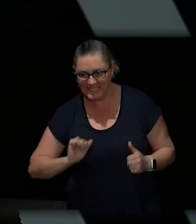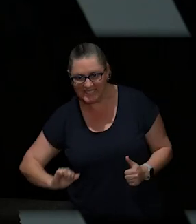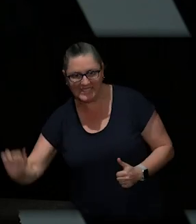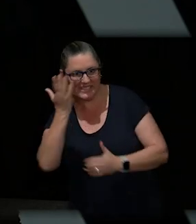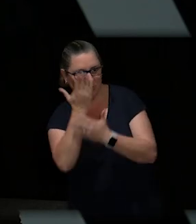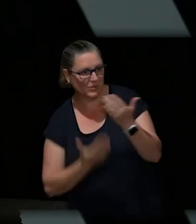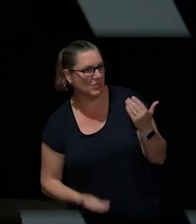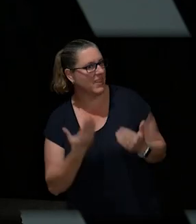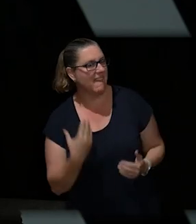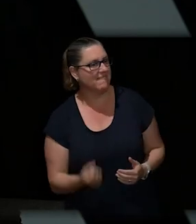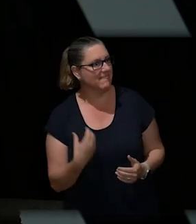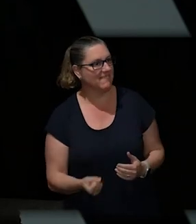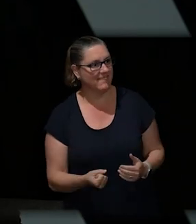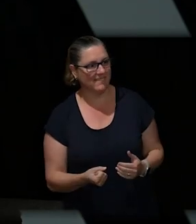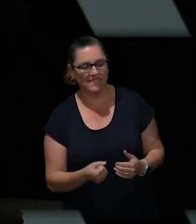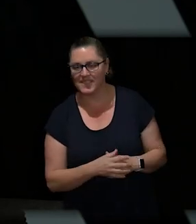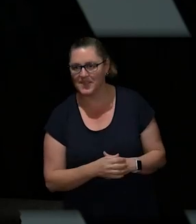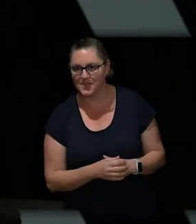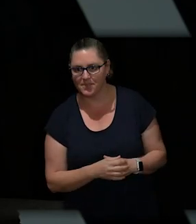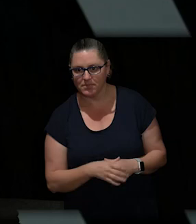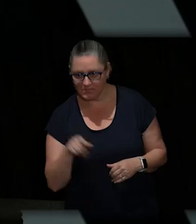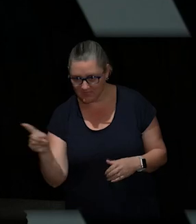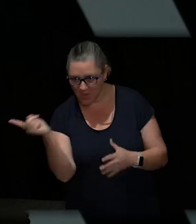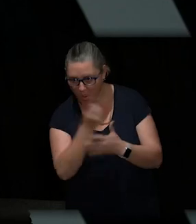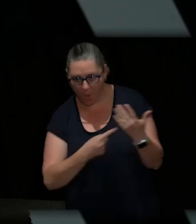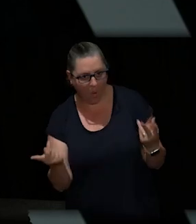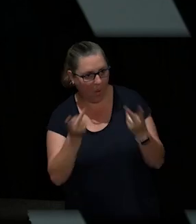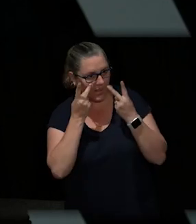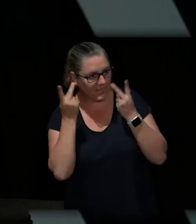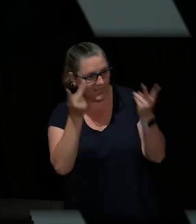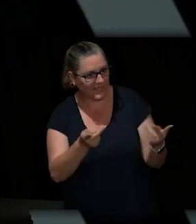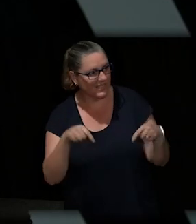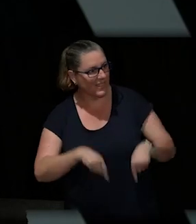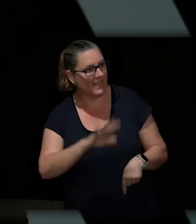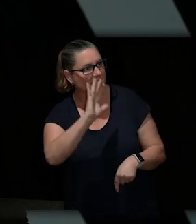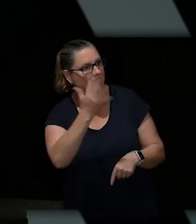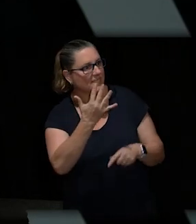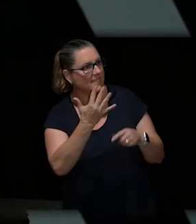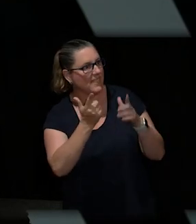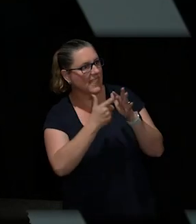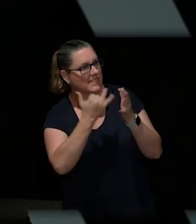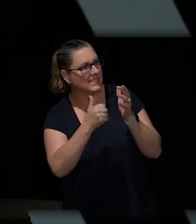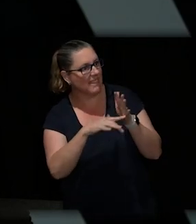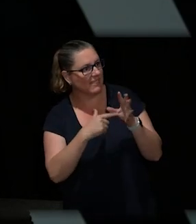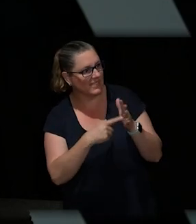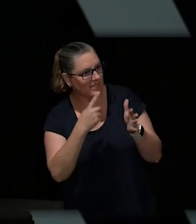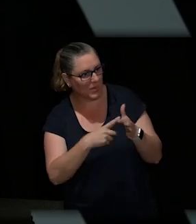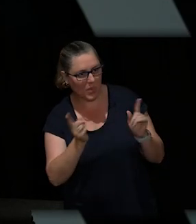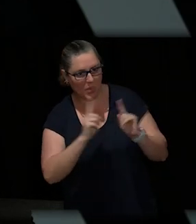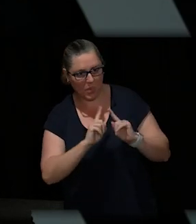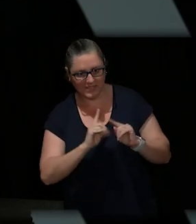this evening. He's the only guest we've ever had at the Fifth Estate who's had a designated seat on Air Force One.